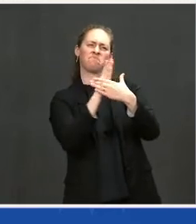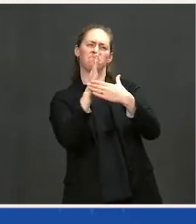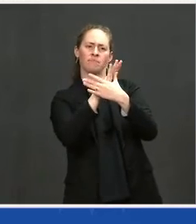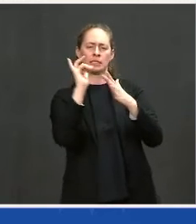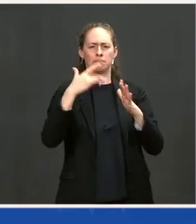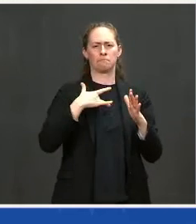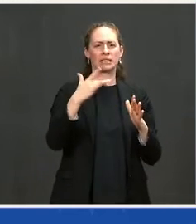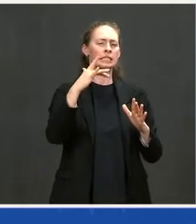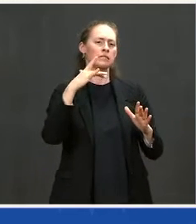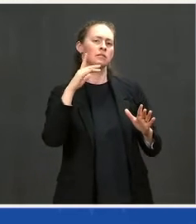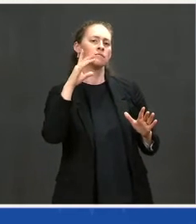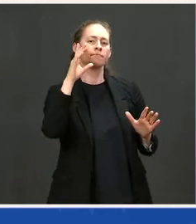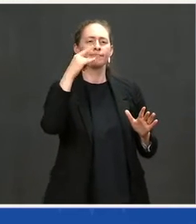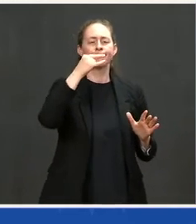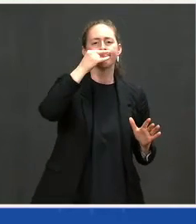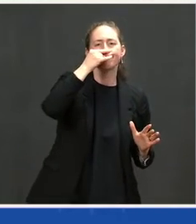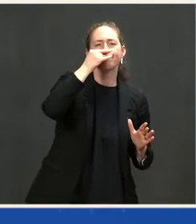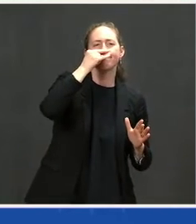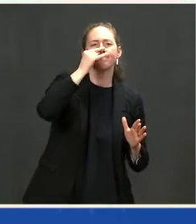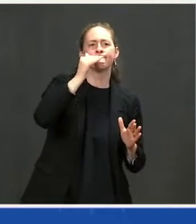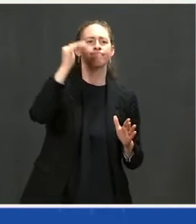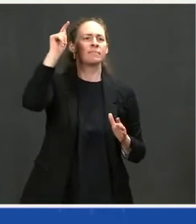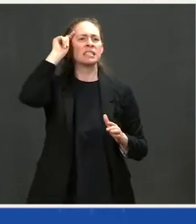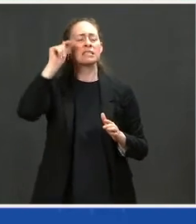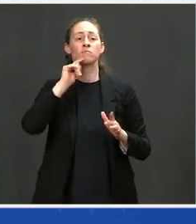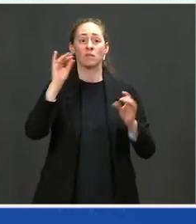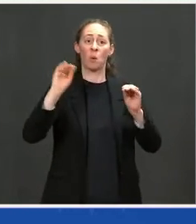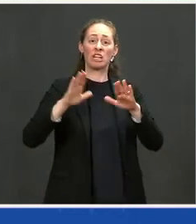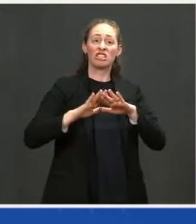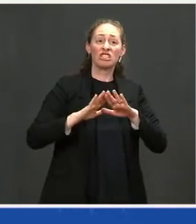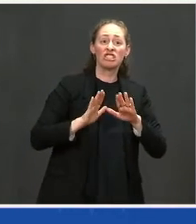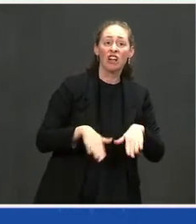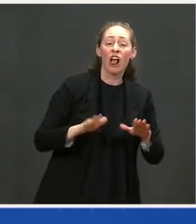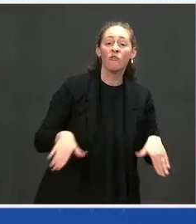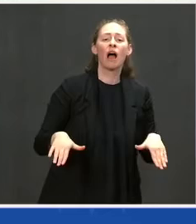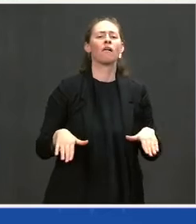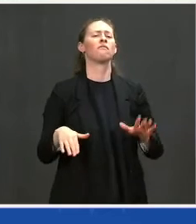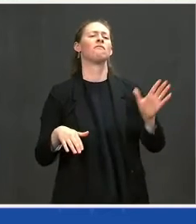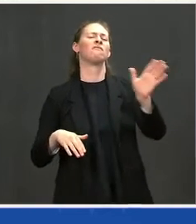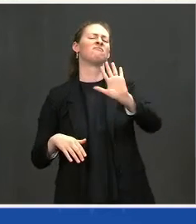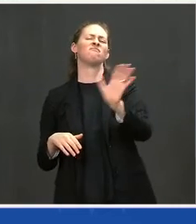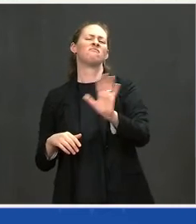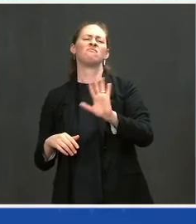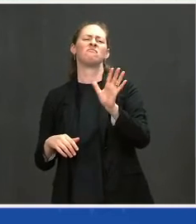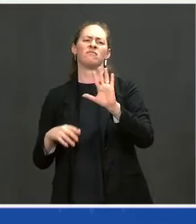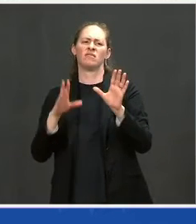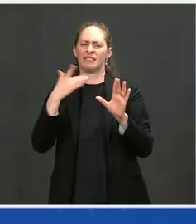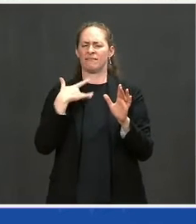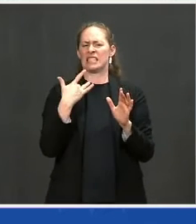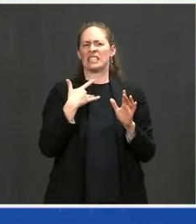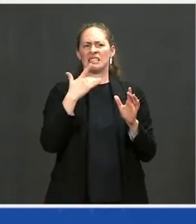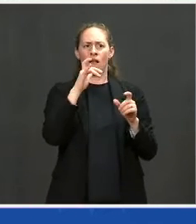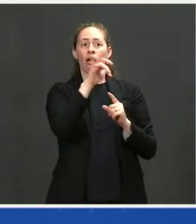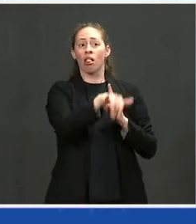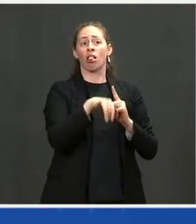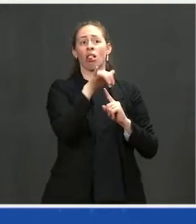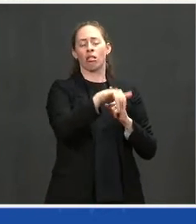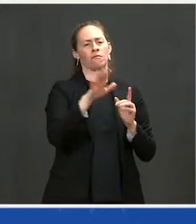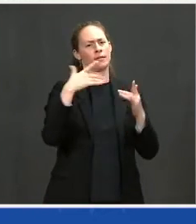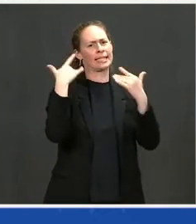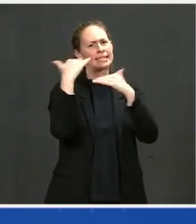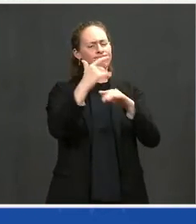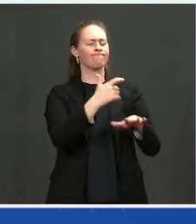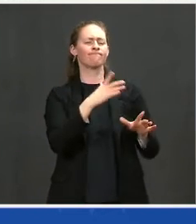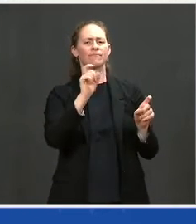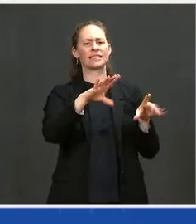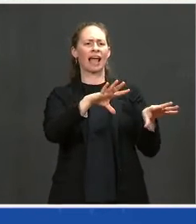Patrol facilities, which no child, no one should be in any longer than 72 hours. And today, I